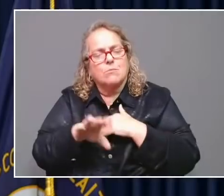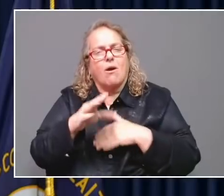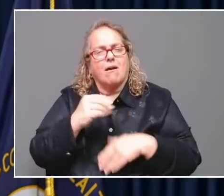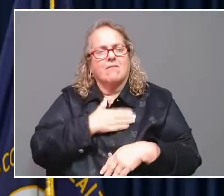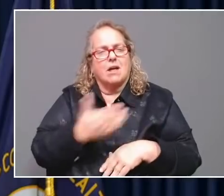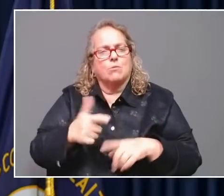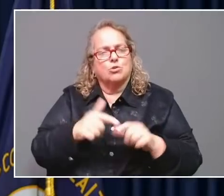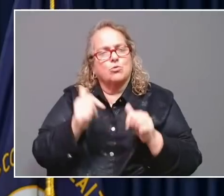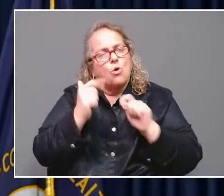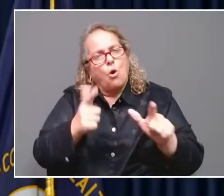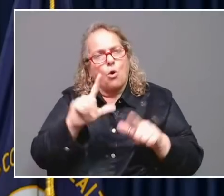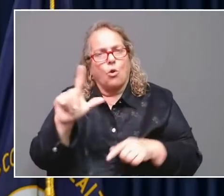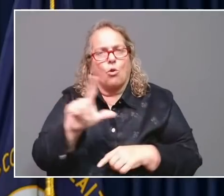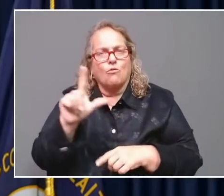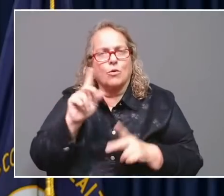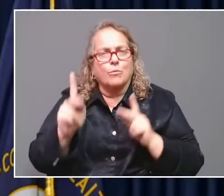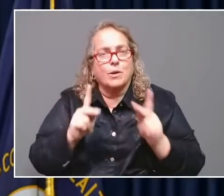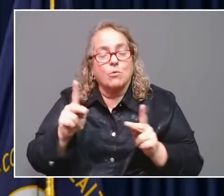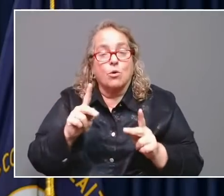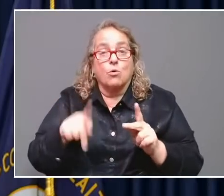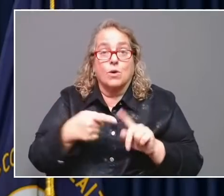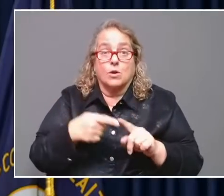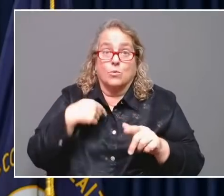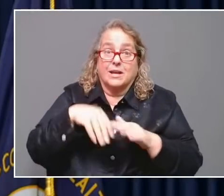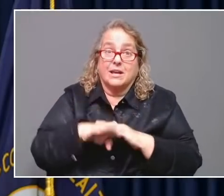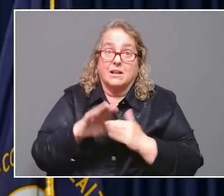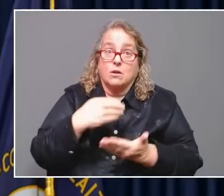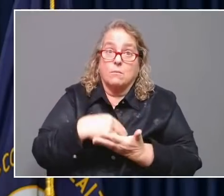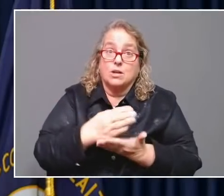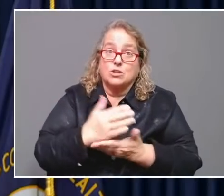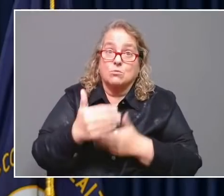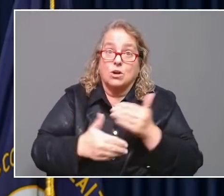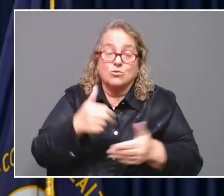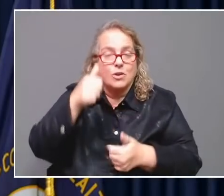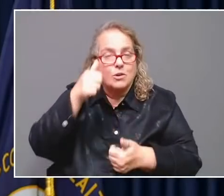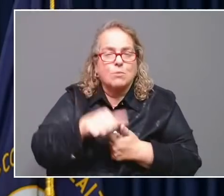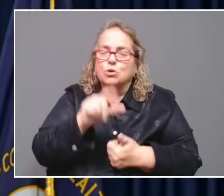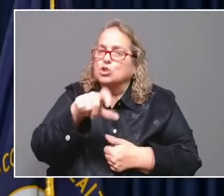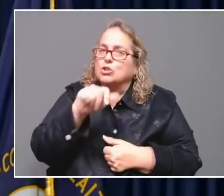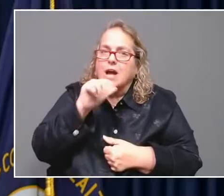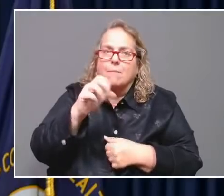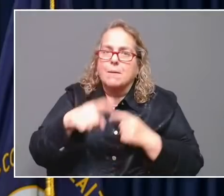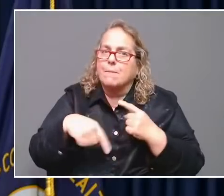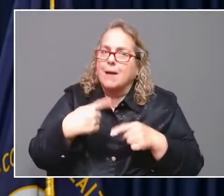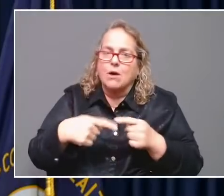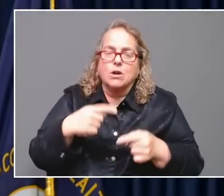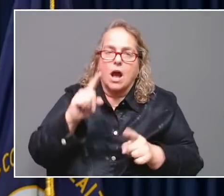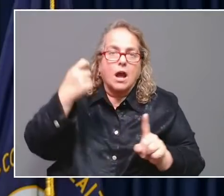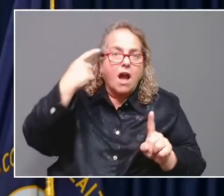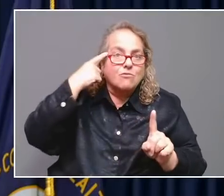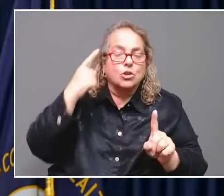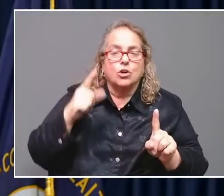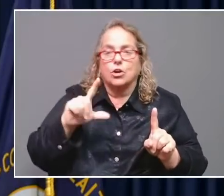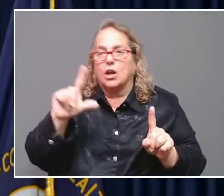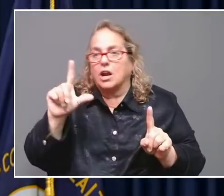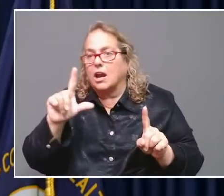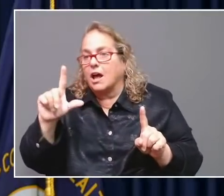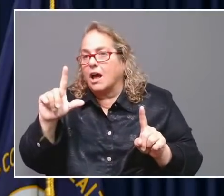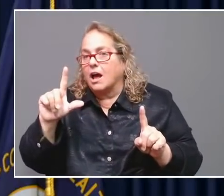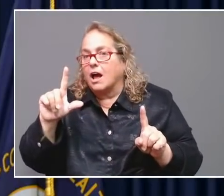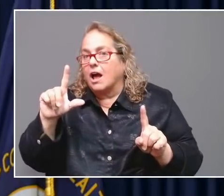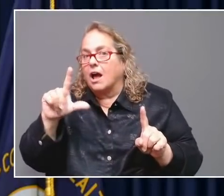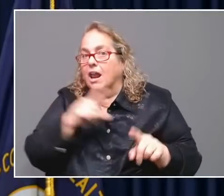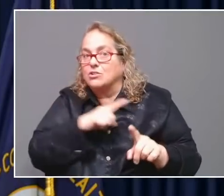as we get in this budget process, remember, it shouldn't be about the governor, the legislature, Democrats or Republicans, House or